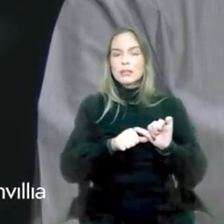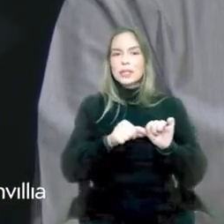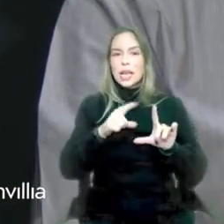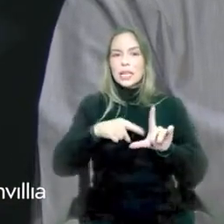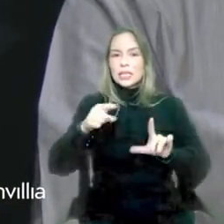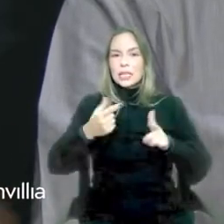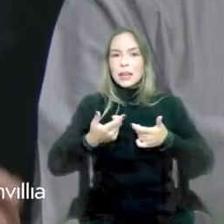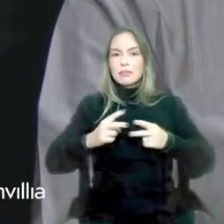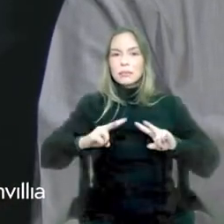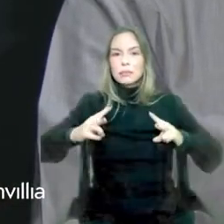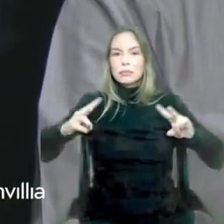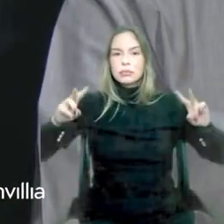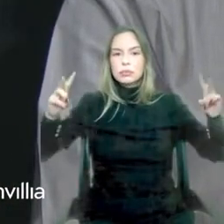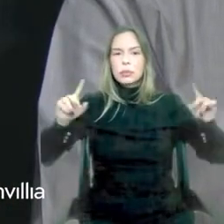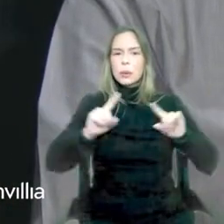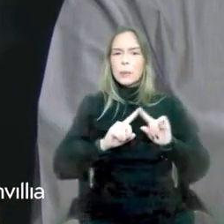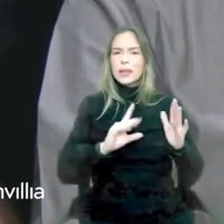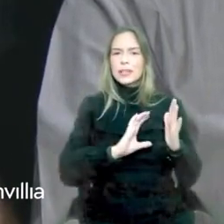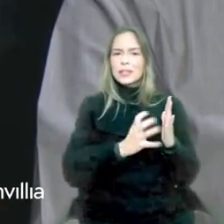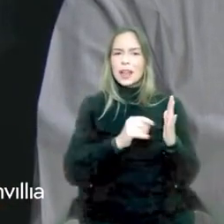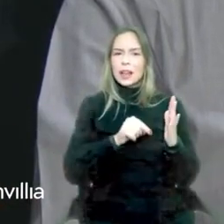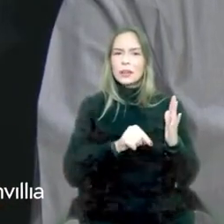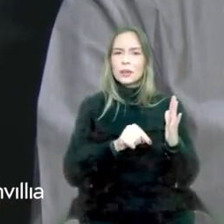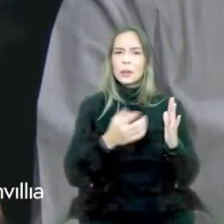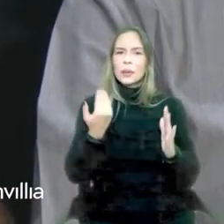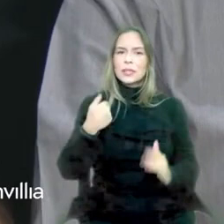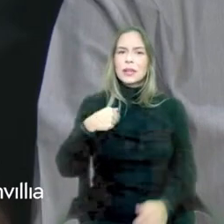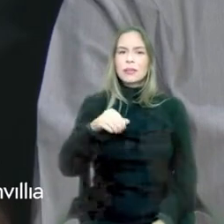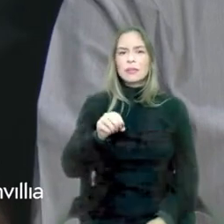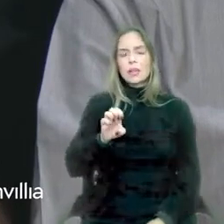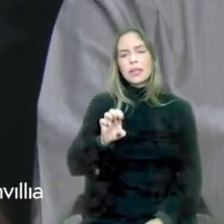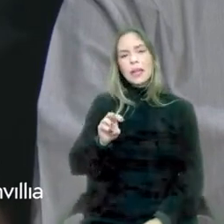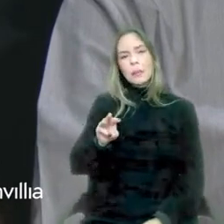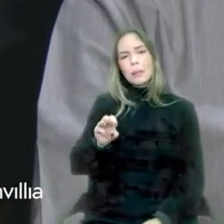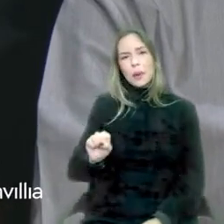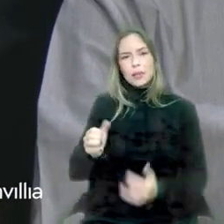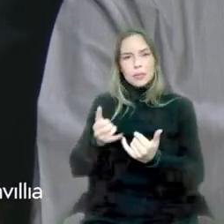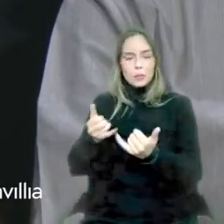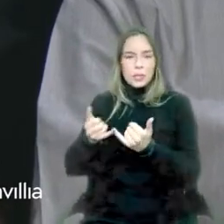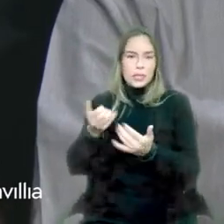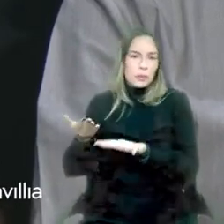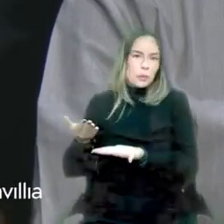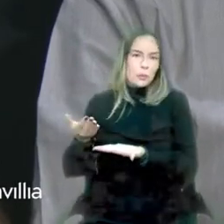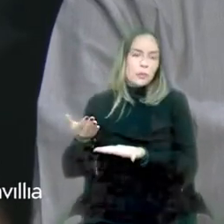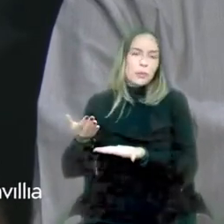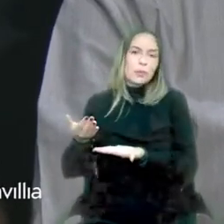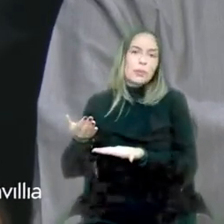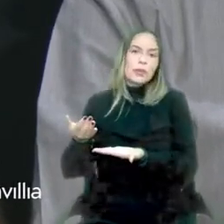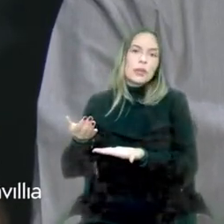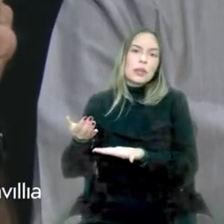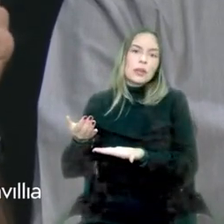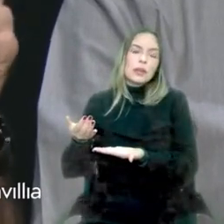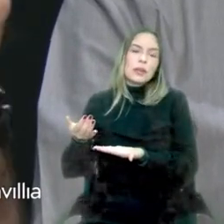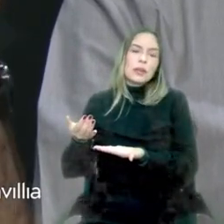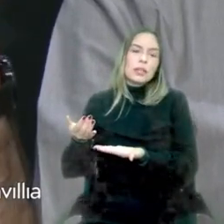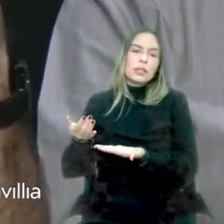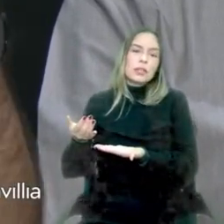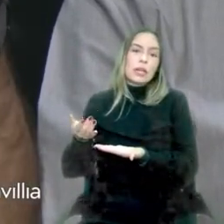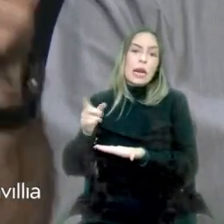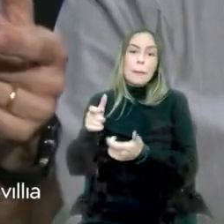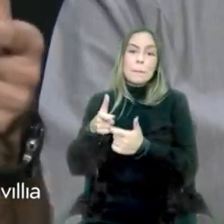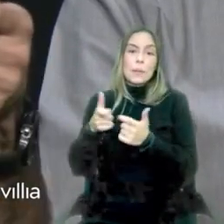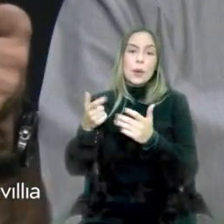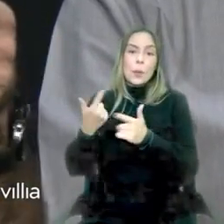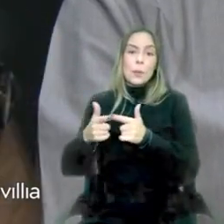I was talking with AWS guys some days ago, right? And most of the problems these guys face when